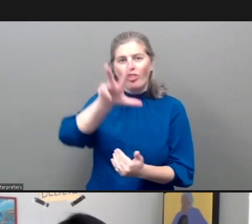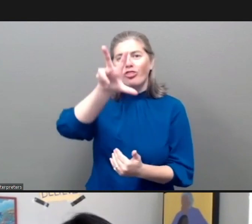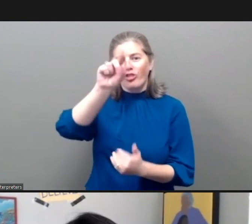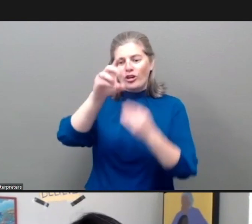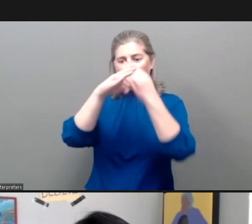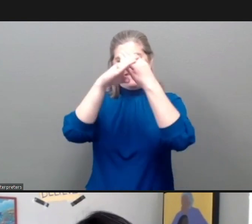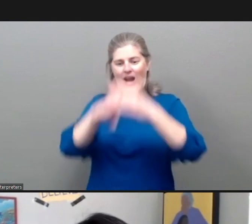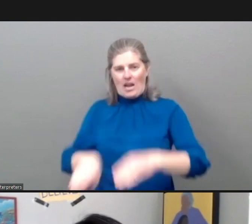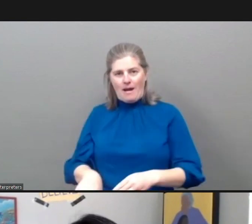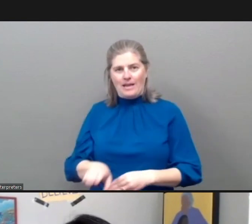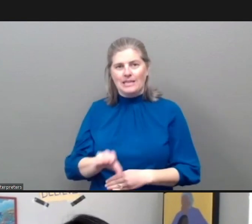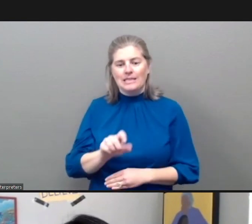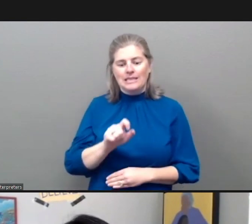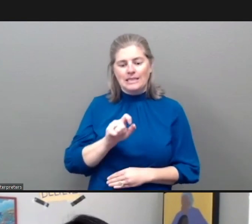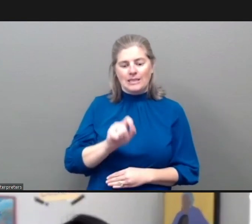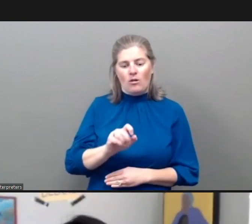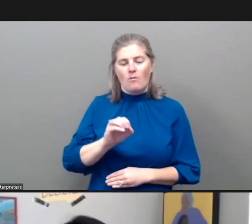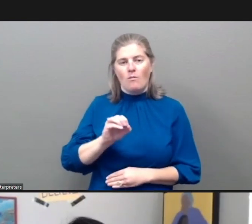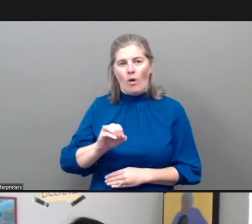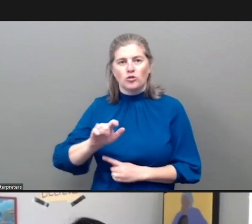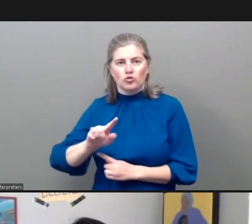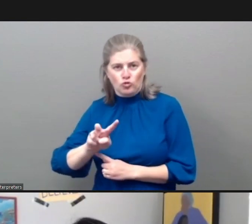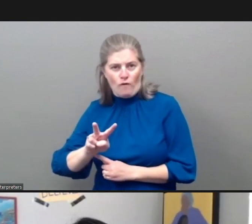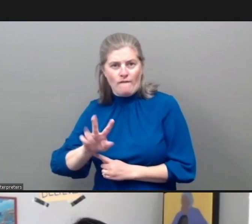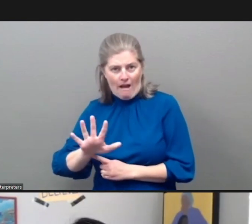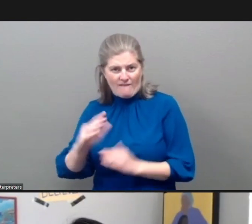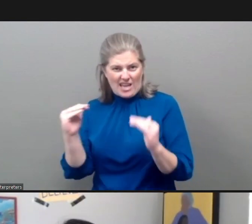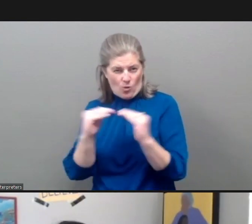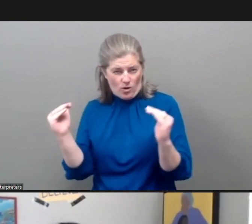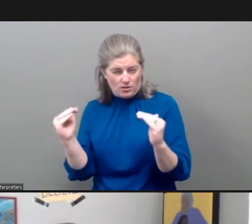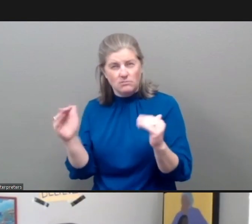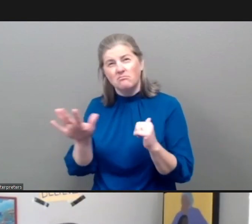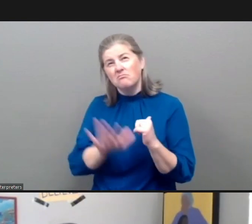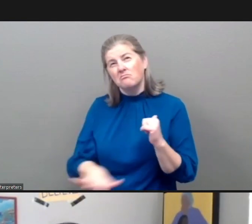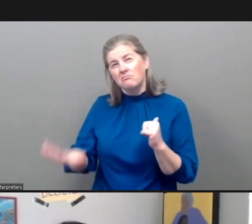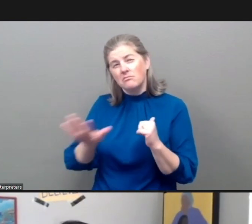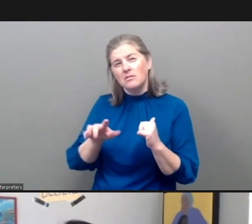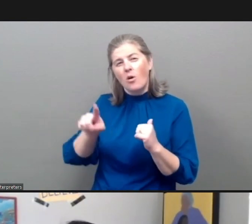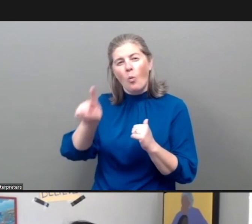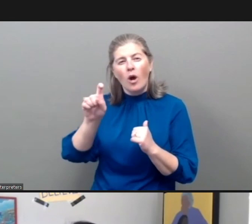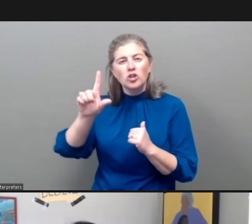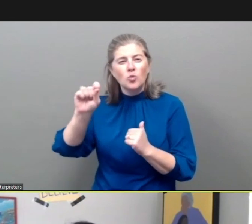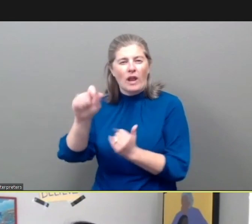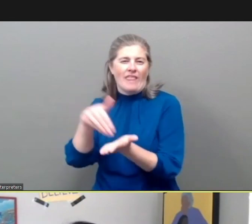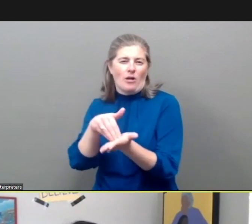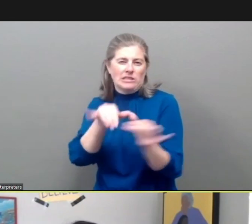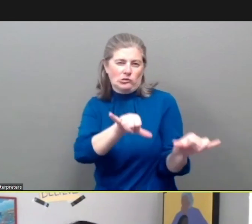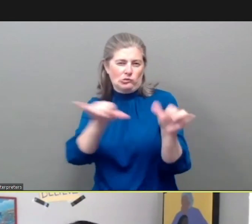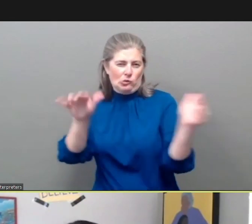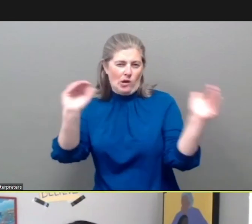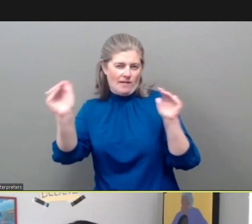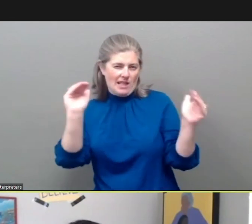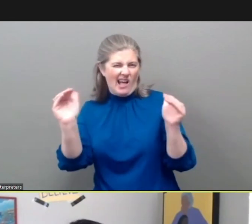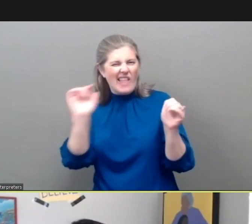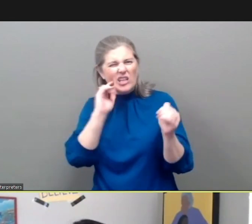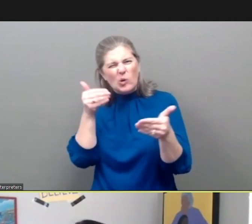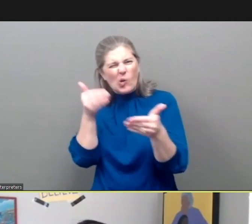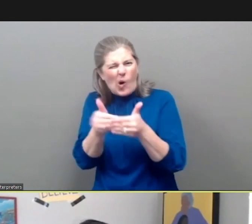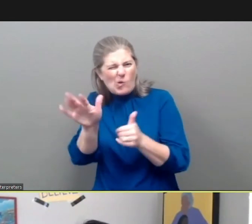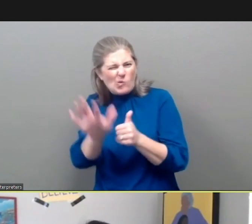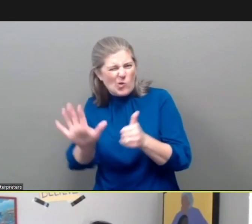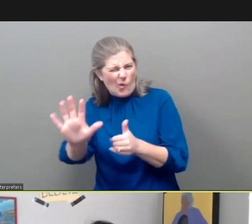divide 0.25 equals, that would be about 120,000, which is kind of close to the number you're at.